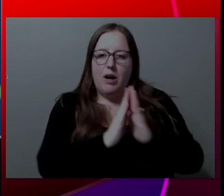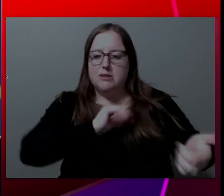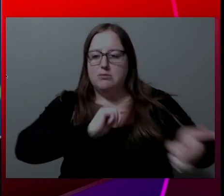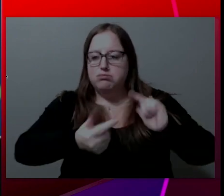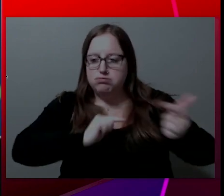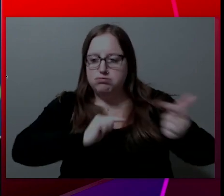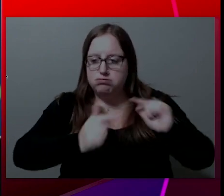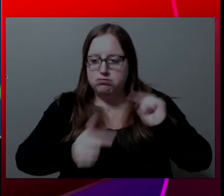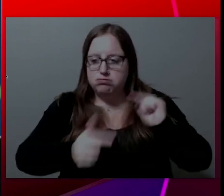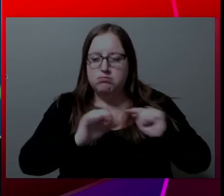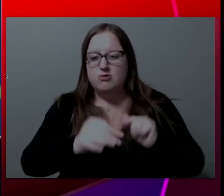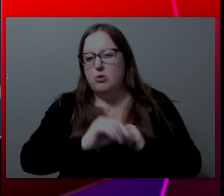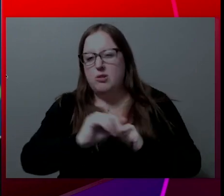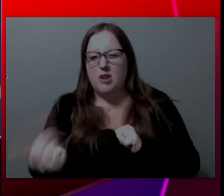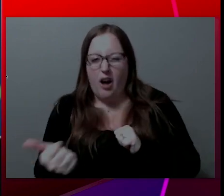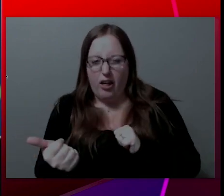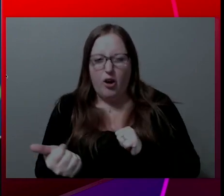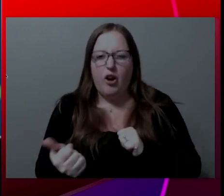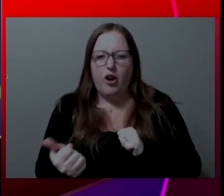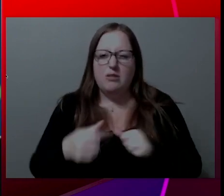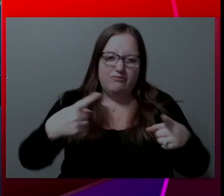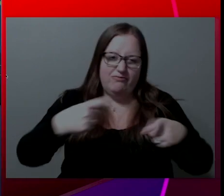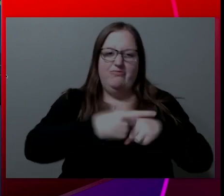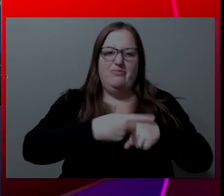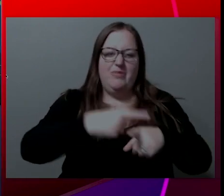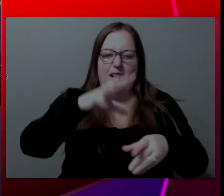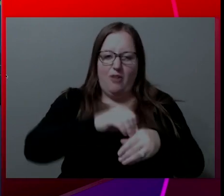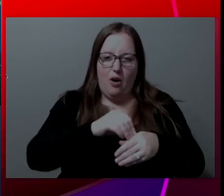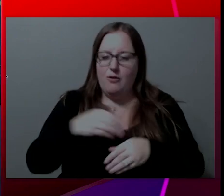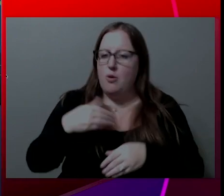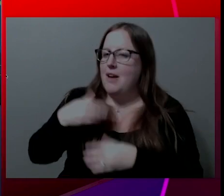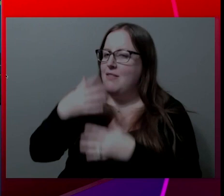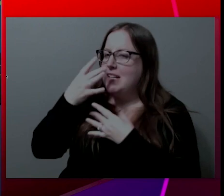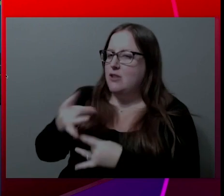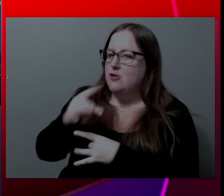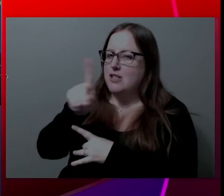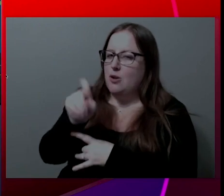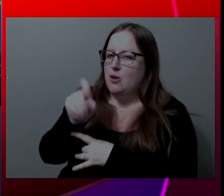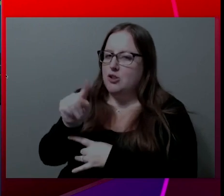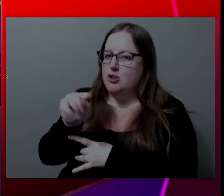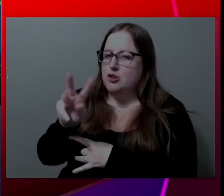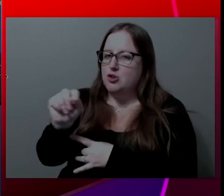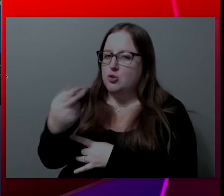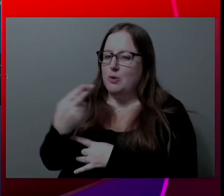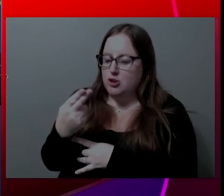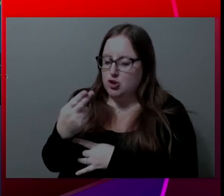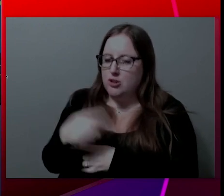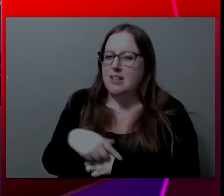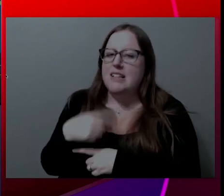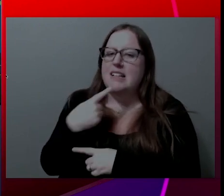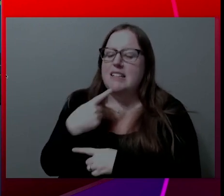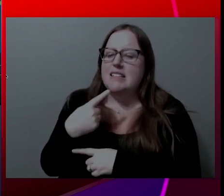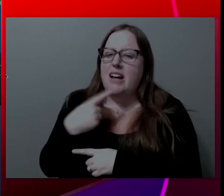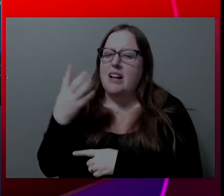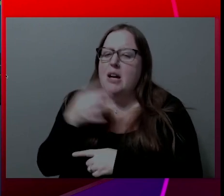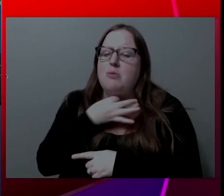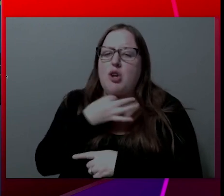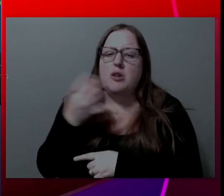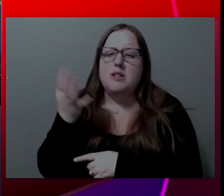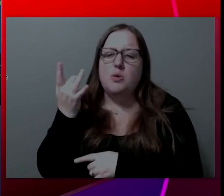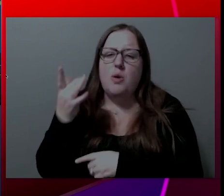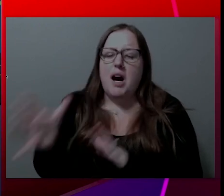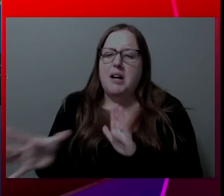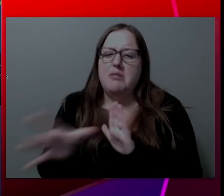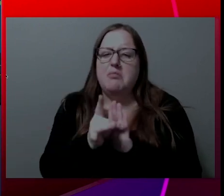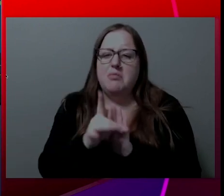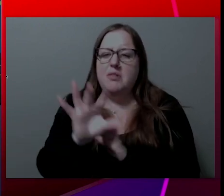And so there's other intricacies involved. So we have an interesting question on Twitch chat from Johnny Code. He says, curious why the choice to go with